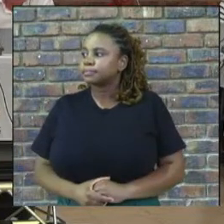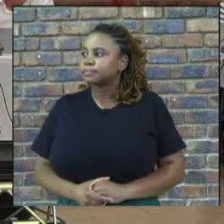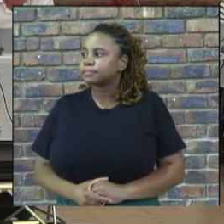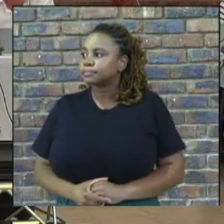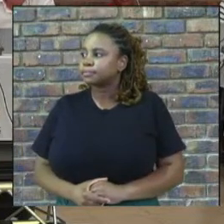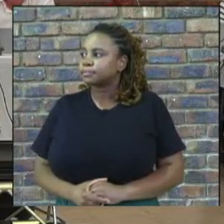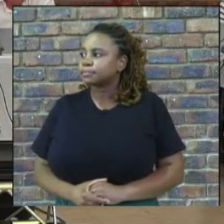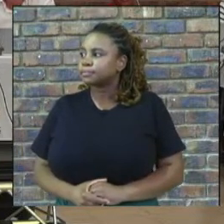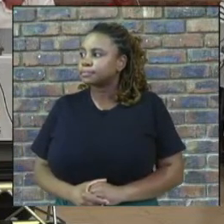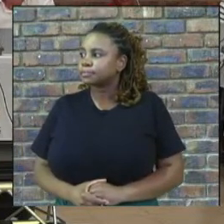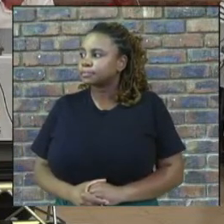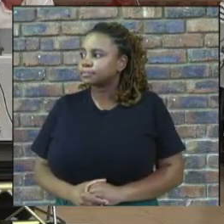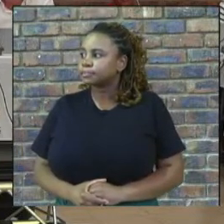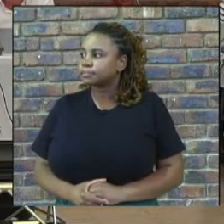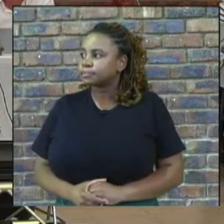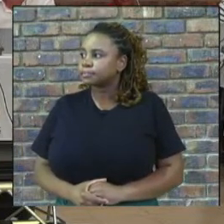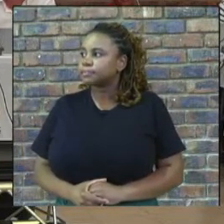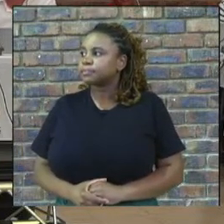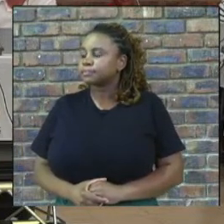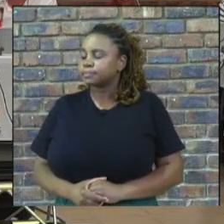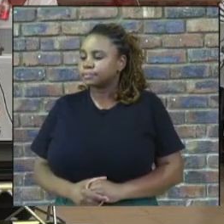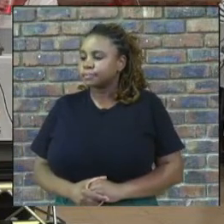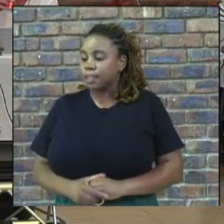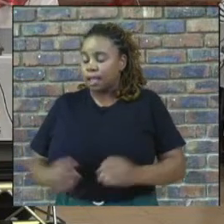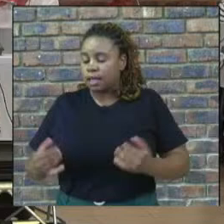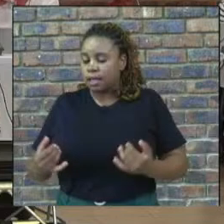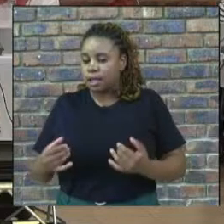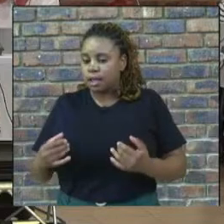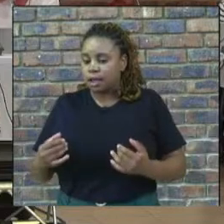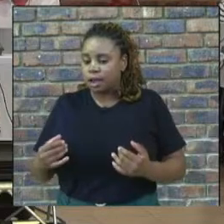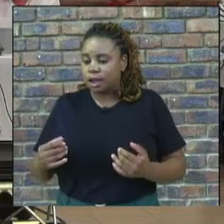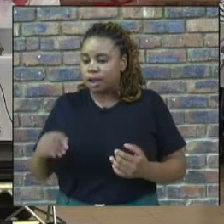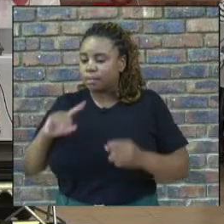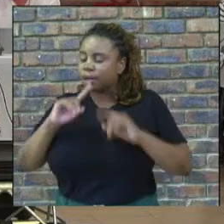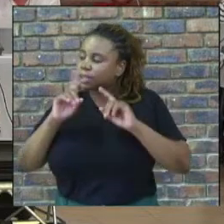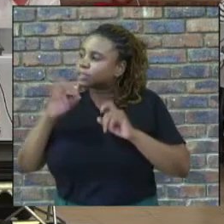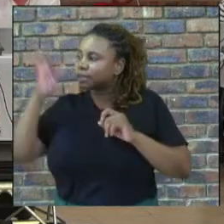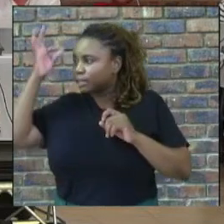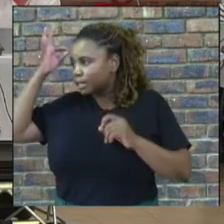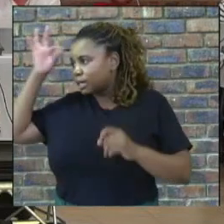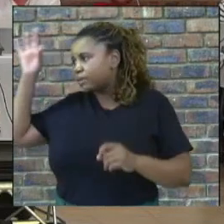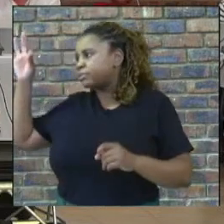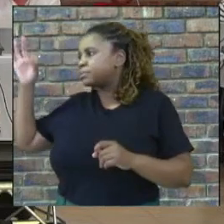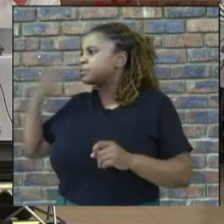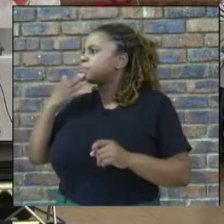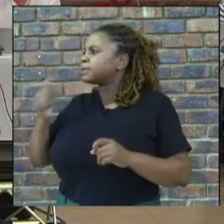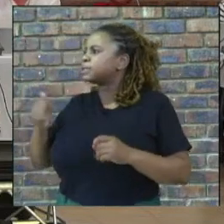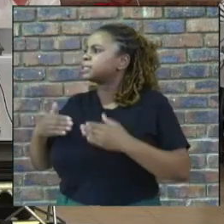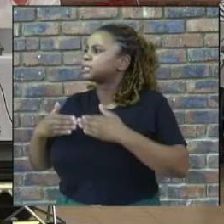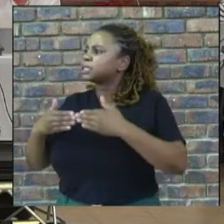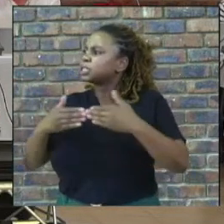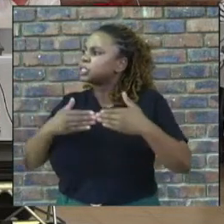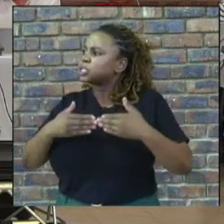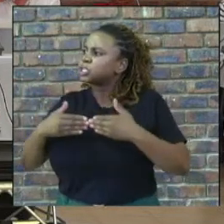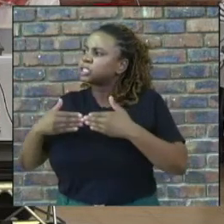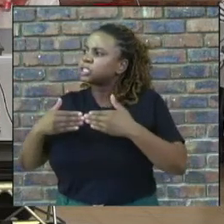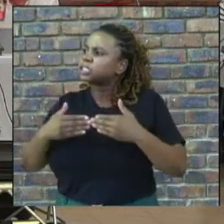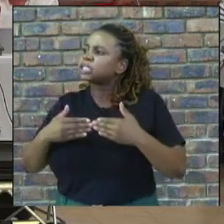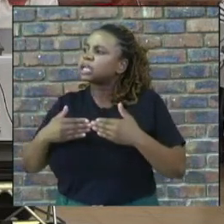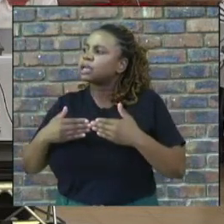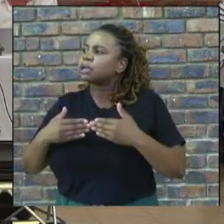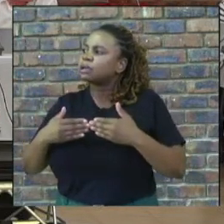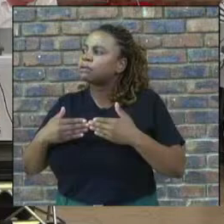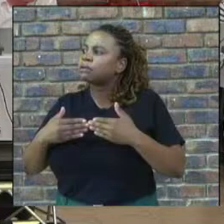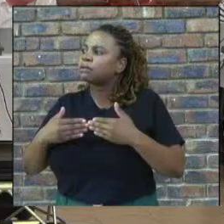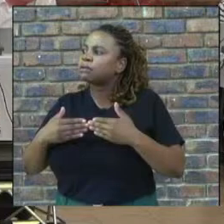eme mo ke tlo kgopela government ya rena gore nke e re hlokomele jwalo ka bana ba yona e be re hlokomele jwalo ka ge rena re le government